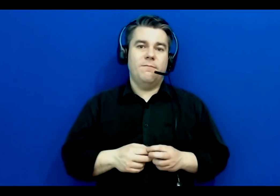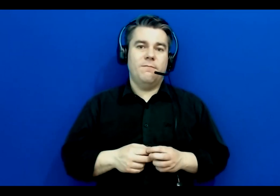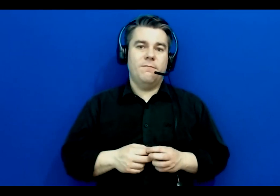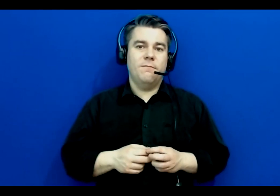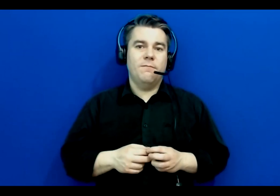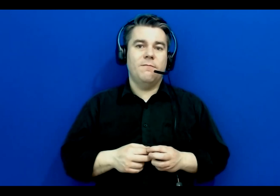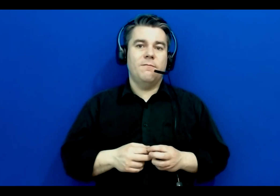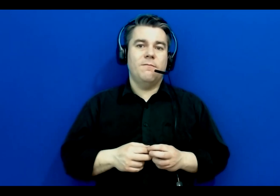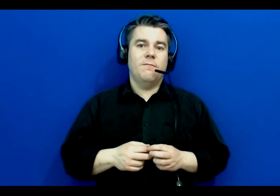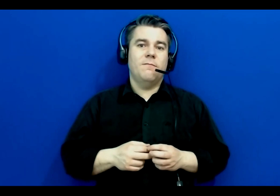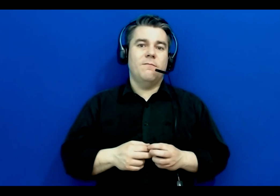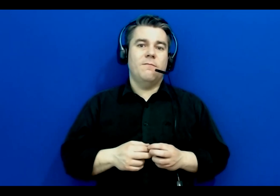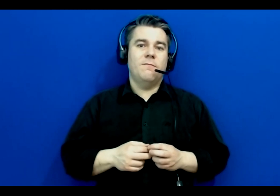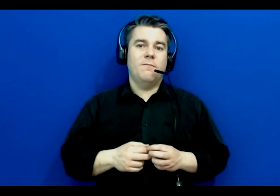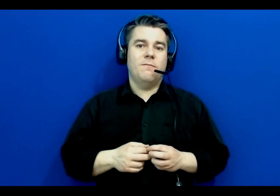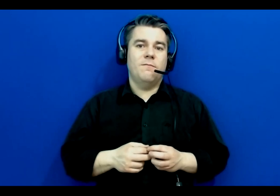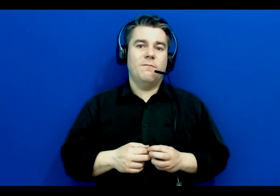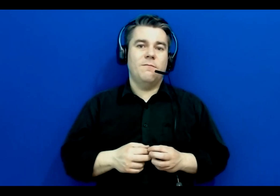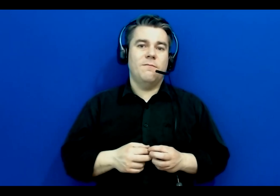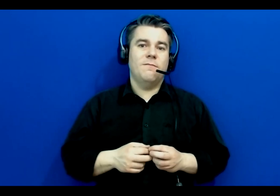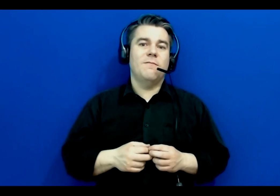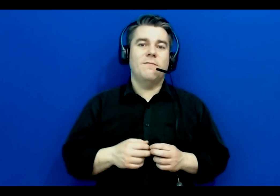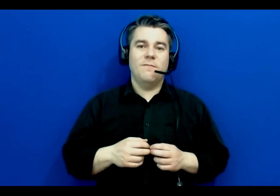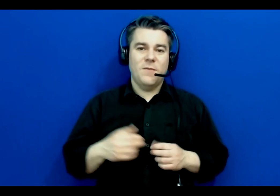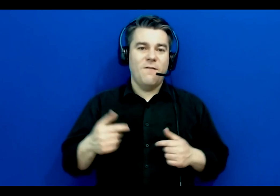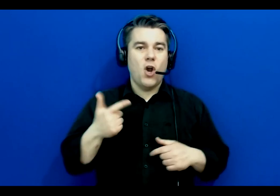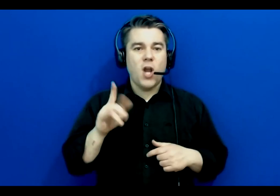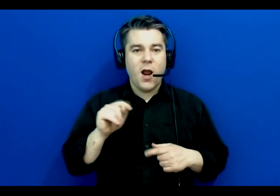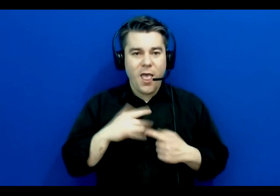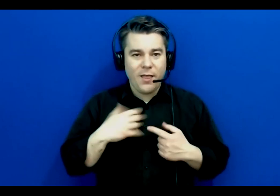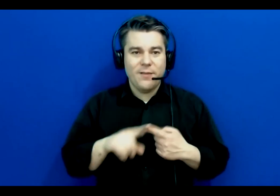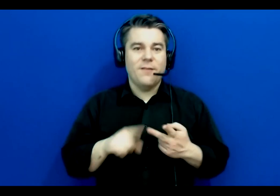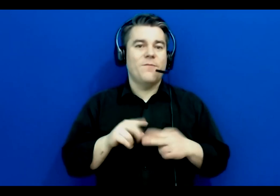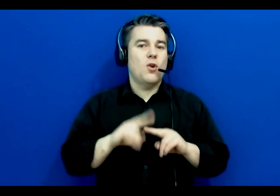The gut, lose weight, healthy,